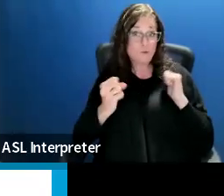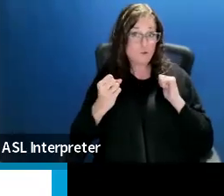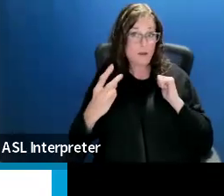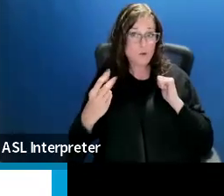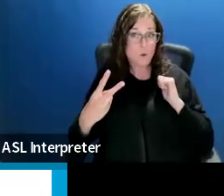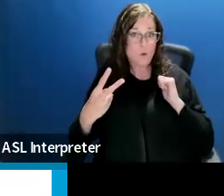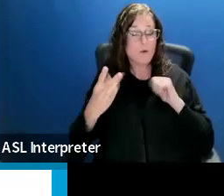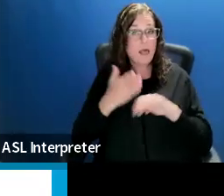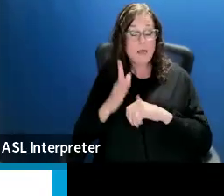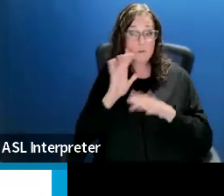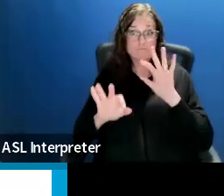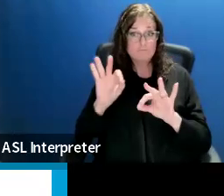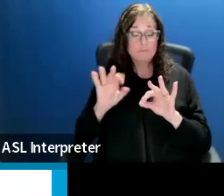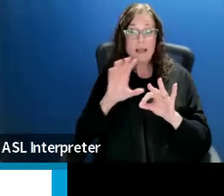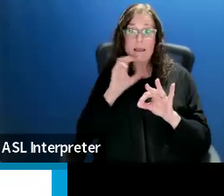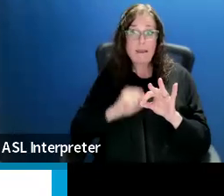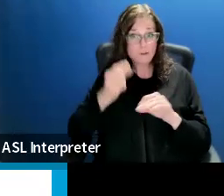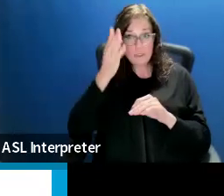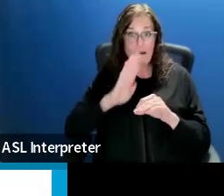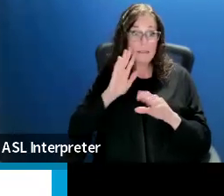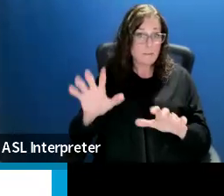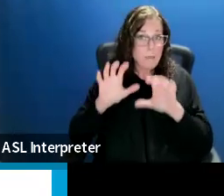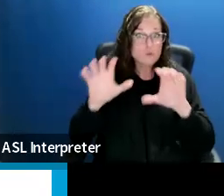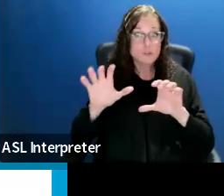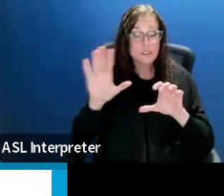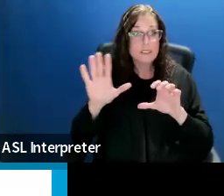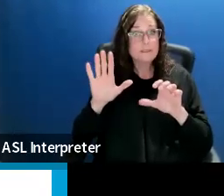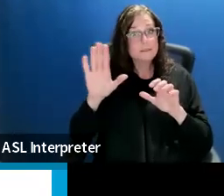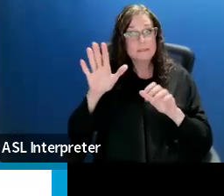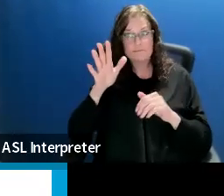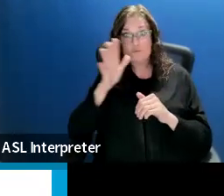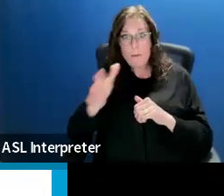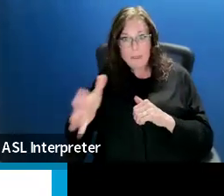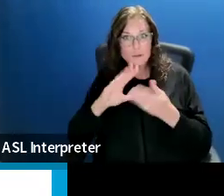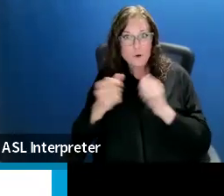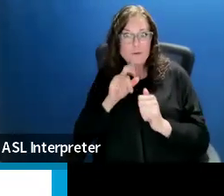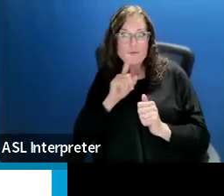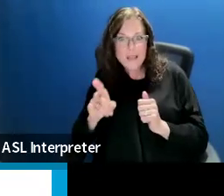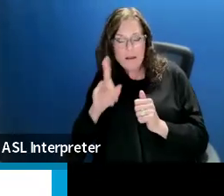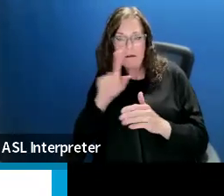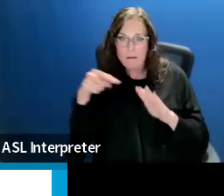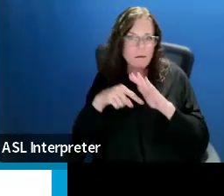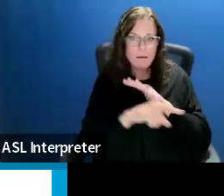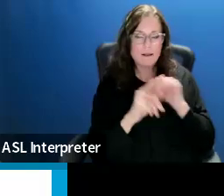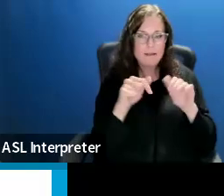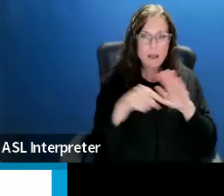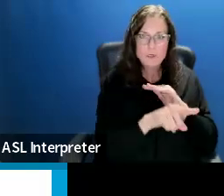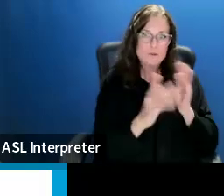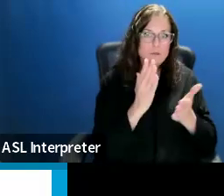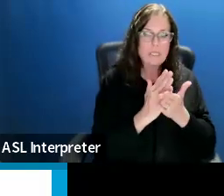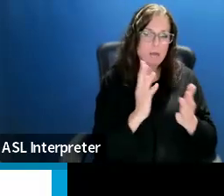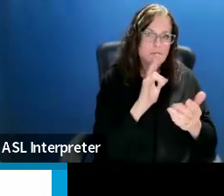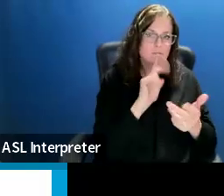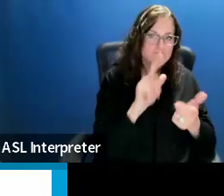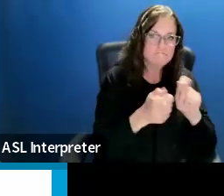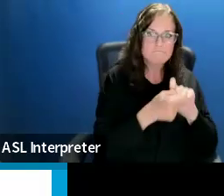who, after discovering that the ancient gods and monsters in his abuelo stories are real, must journey into a deadly labyrinth to stop a vengeful